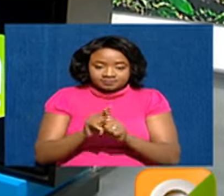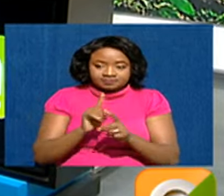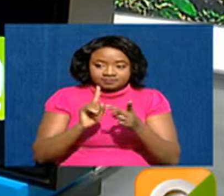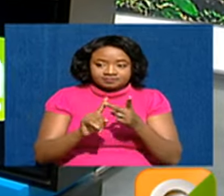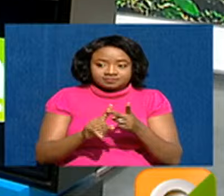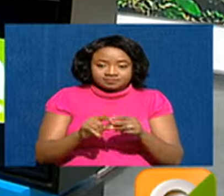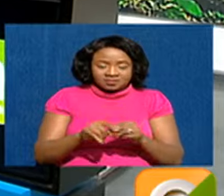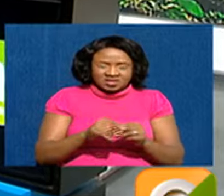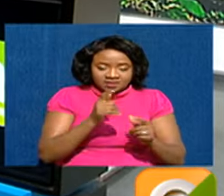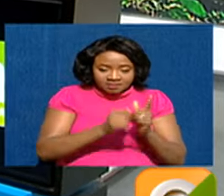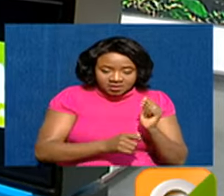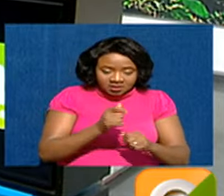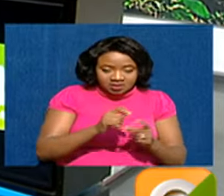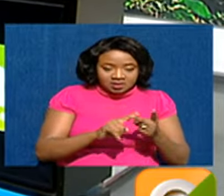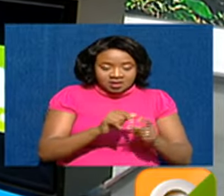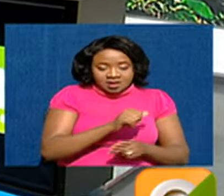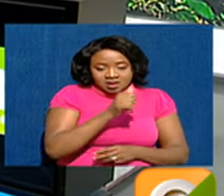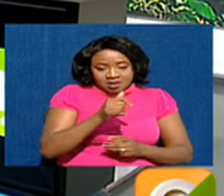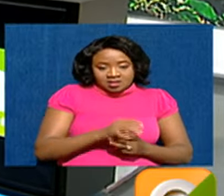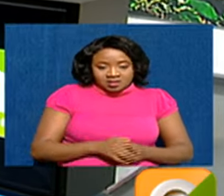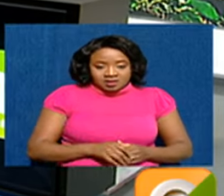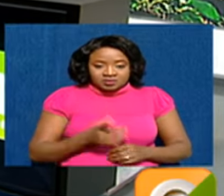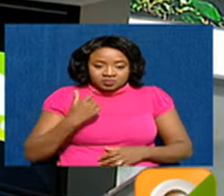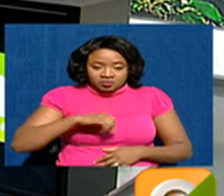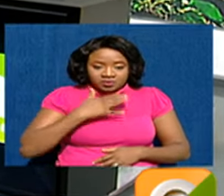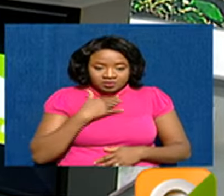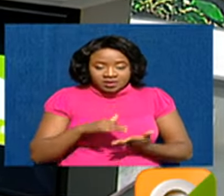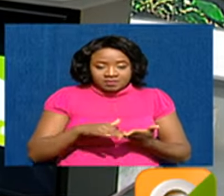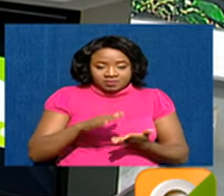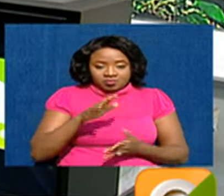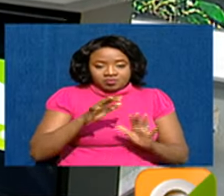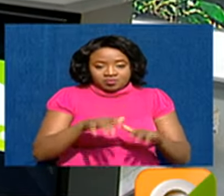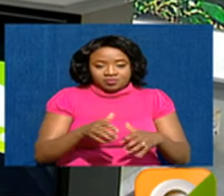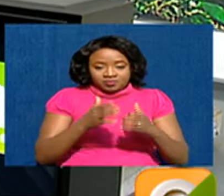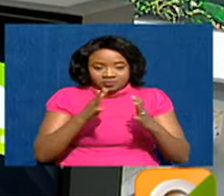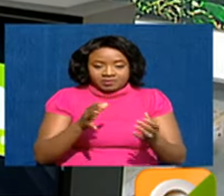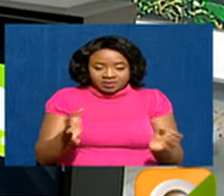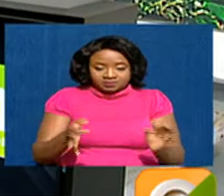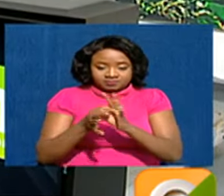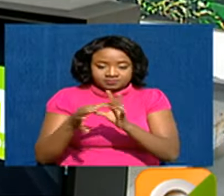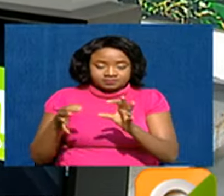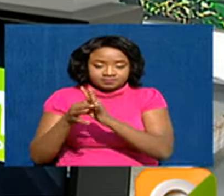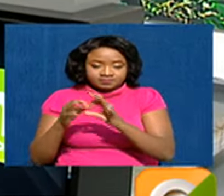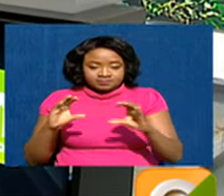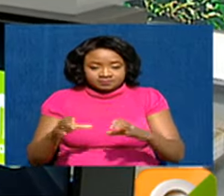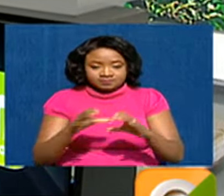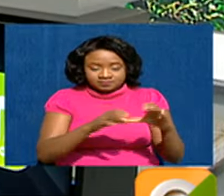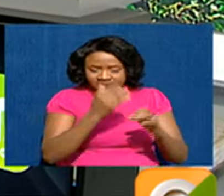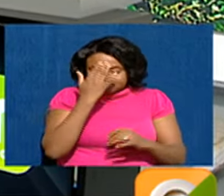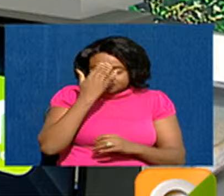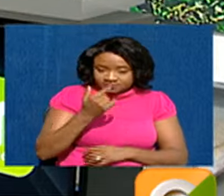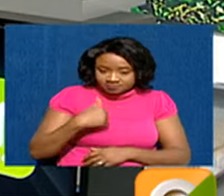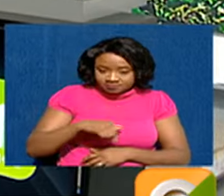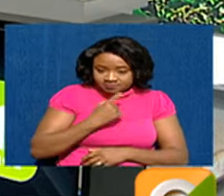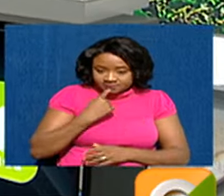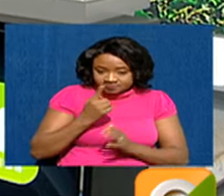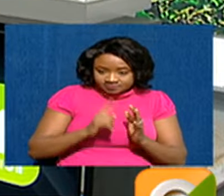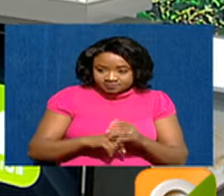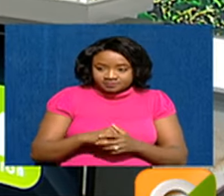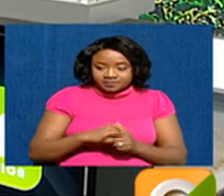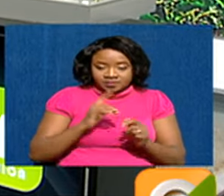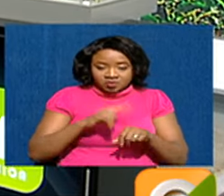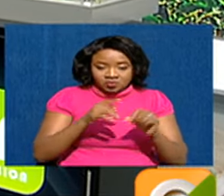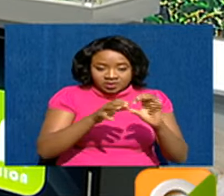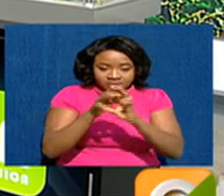and milk in Moranga. We want more farmers to join cooperatives because, as we say in Kiswahili, umoja ni